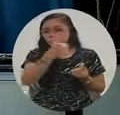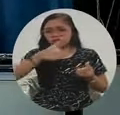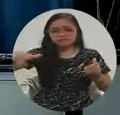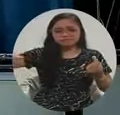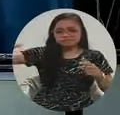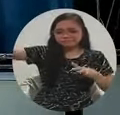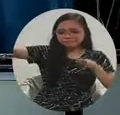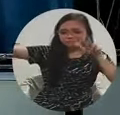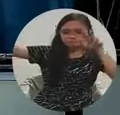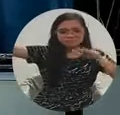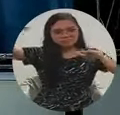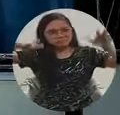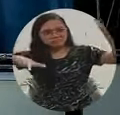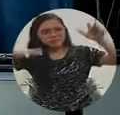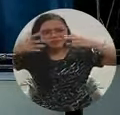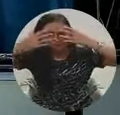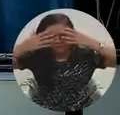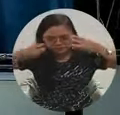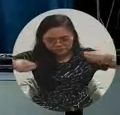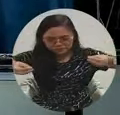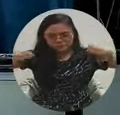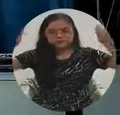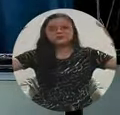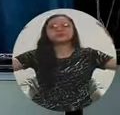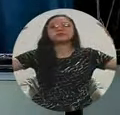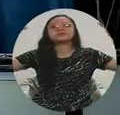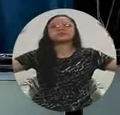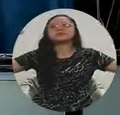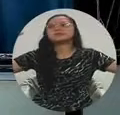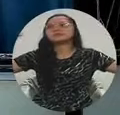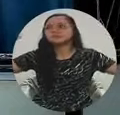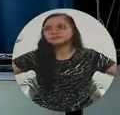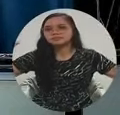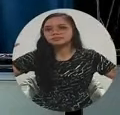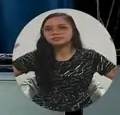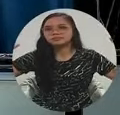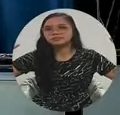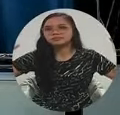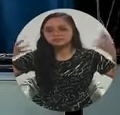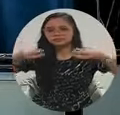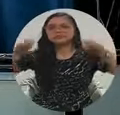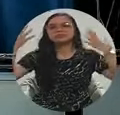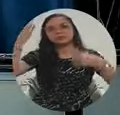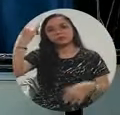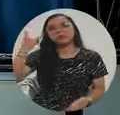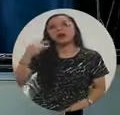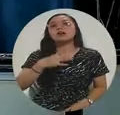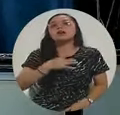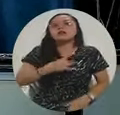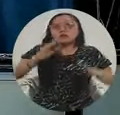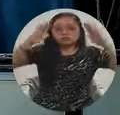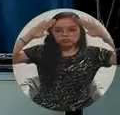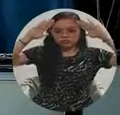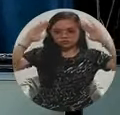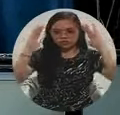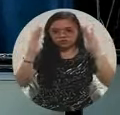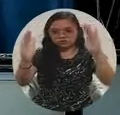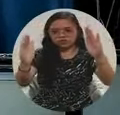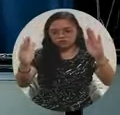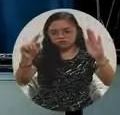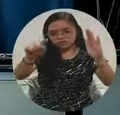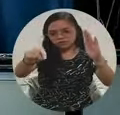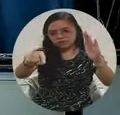any competing influence, just throw it away. Amen. Yeah. Because you want to concentrate on the very